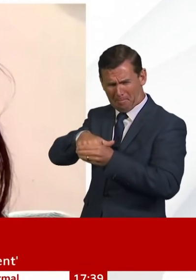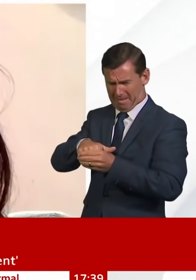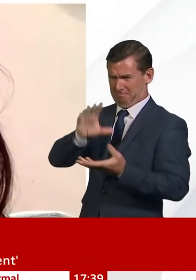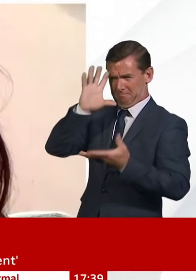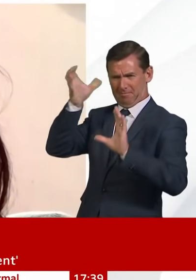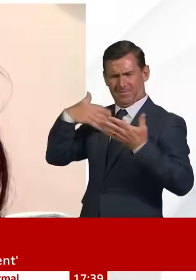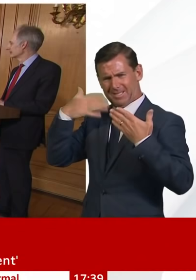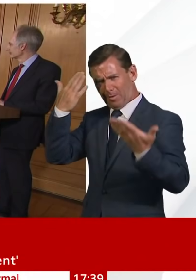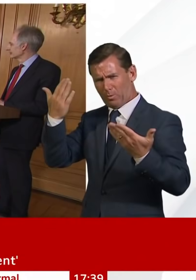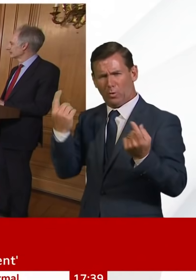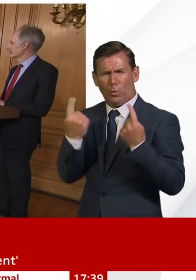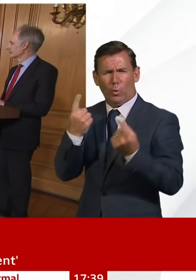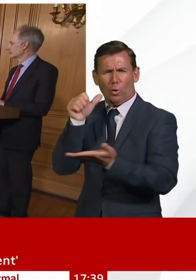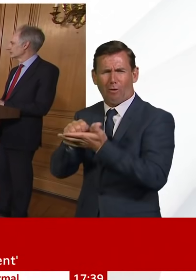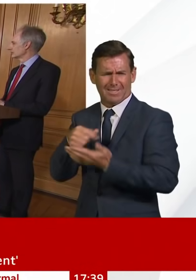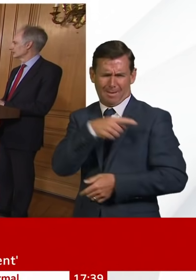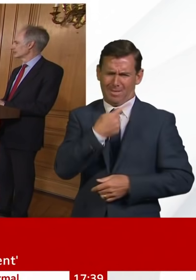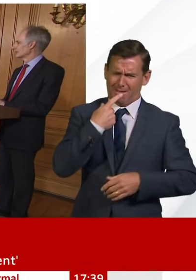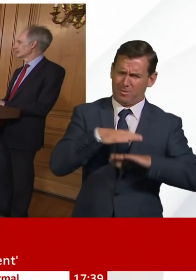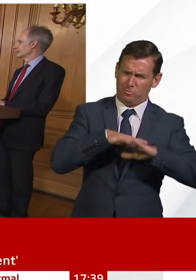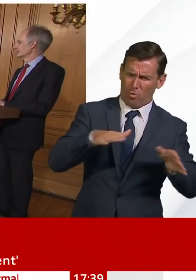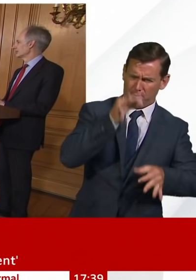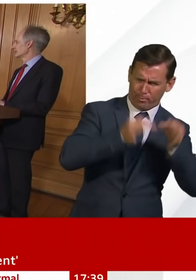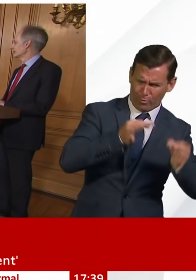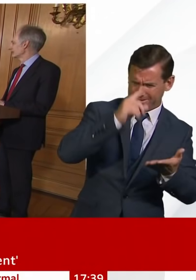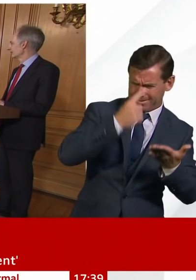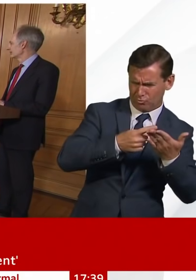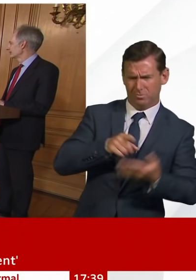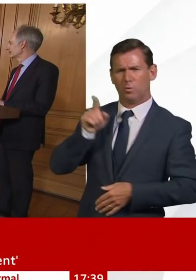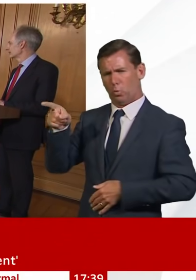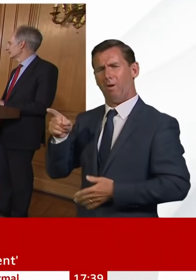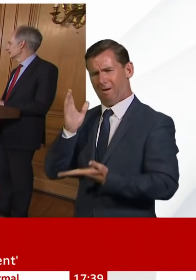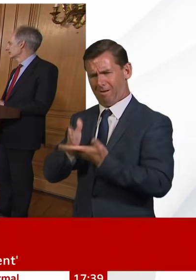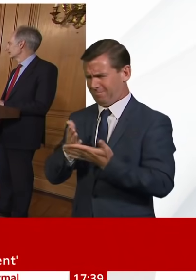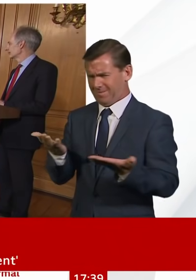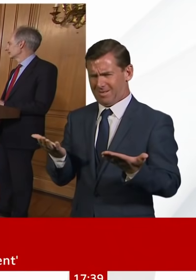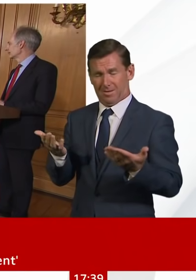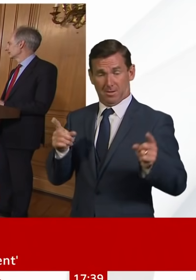can't both be right. Who should we be believing? Well, the